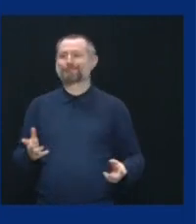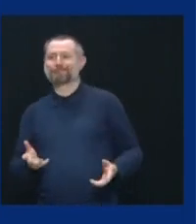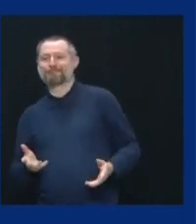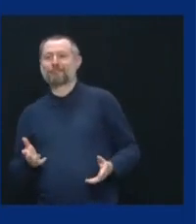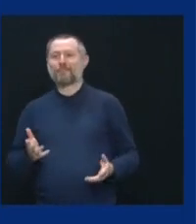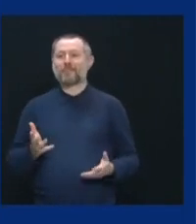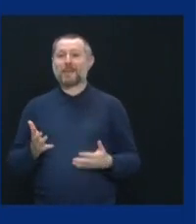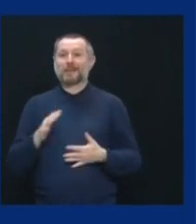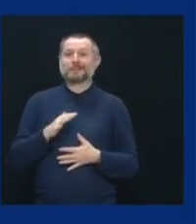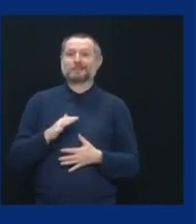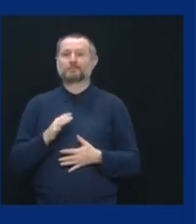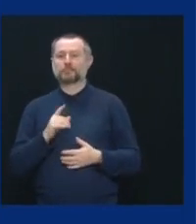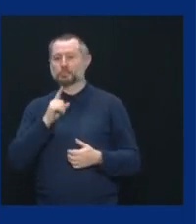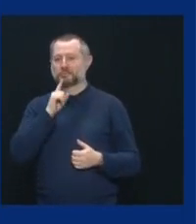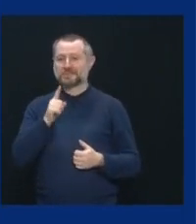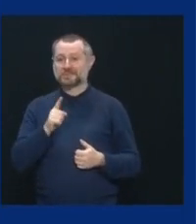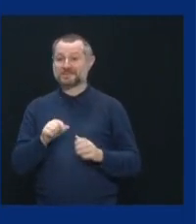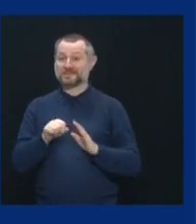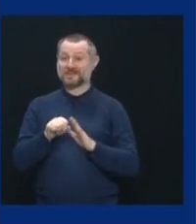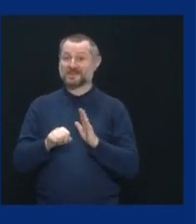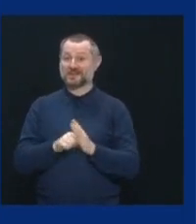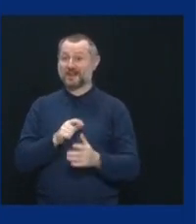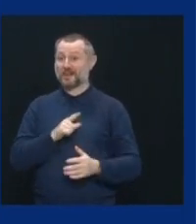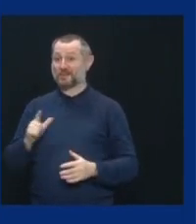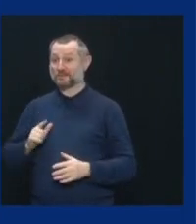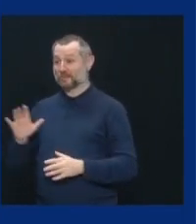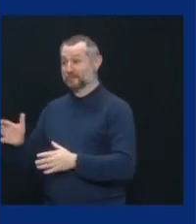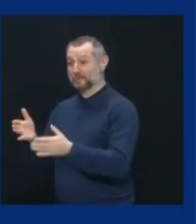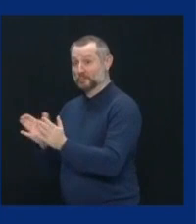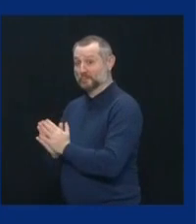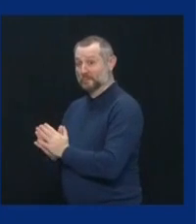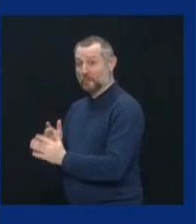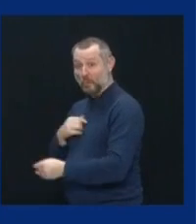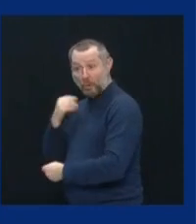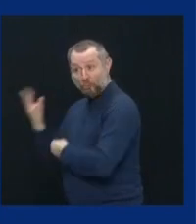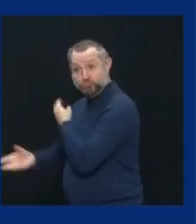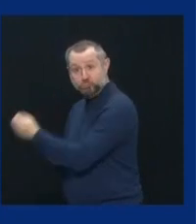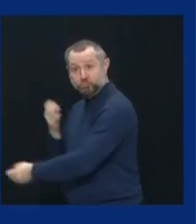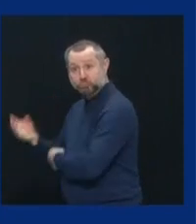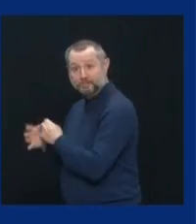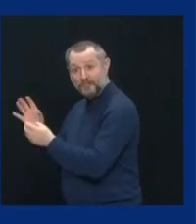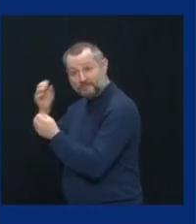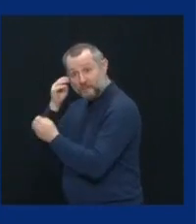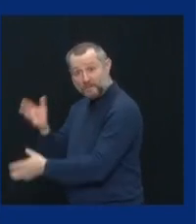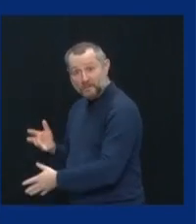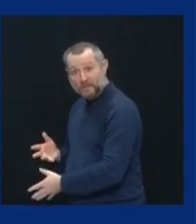fulfilling, for example, the state legislator's request was